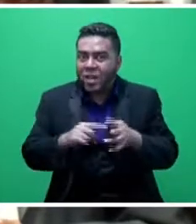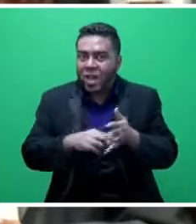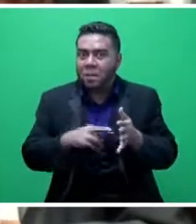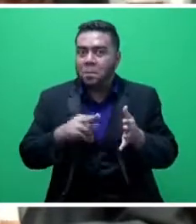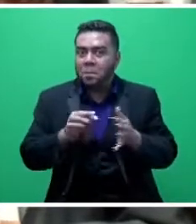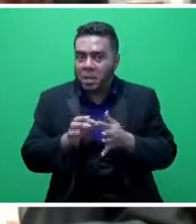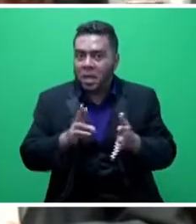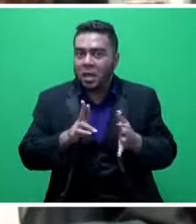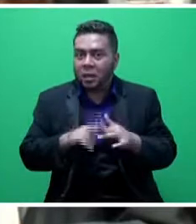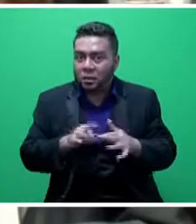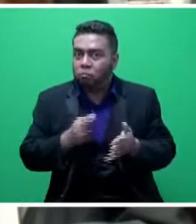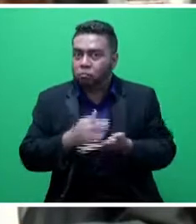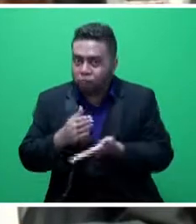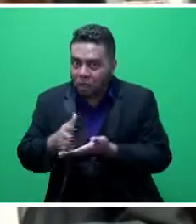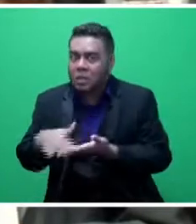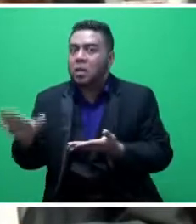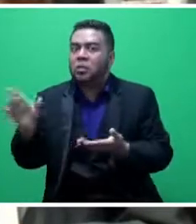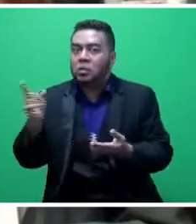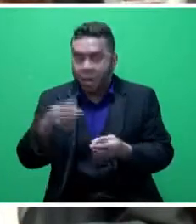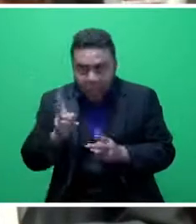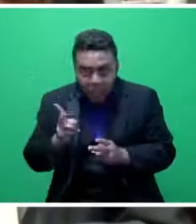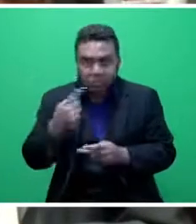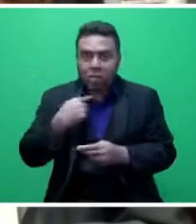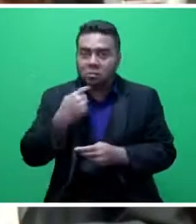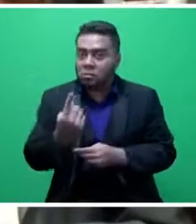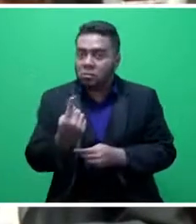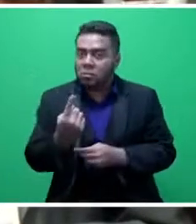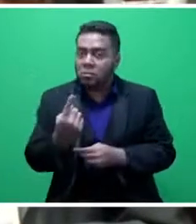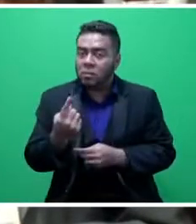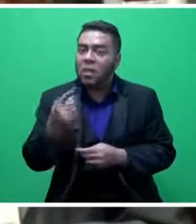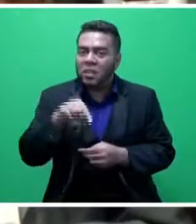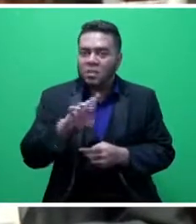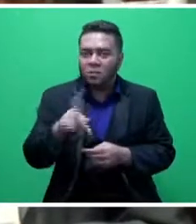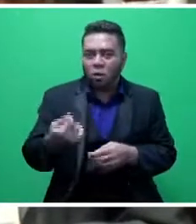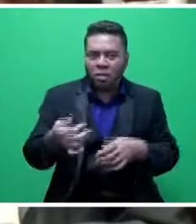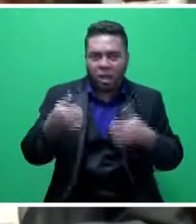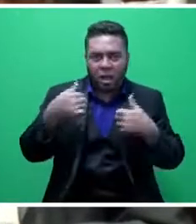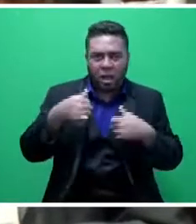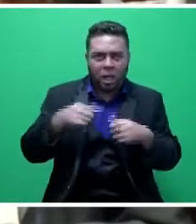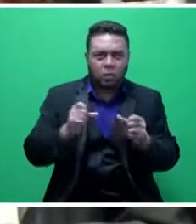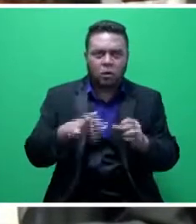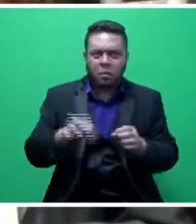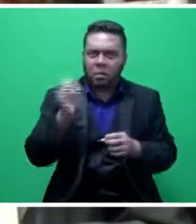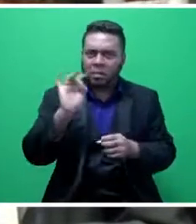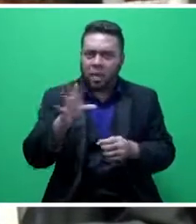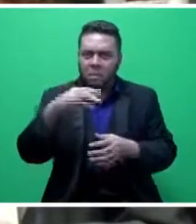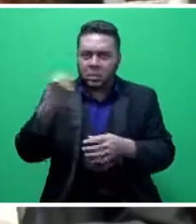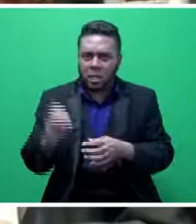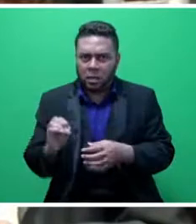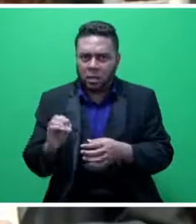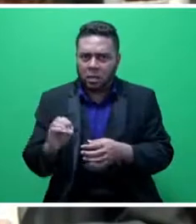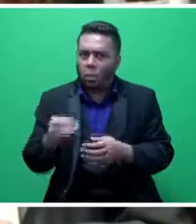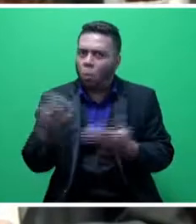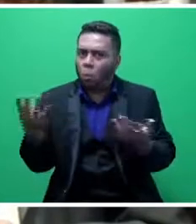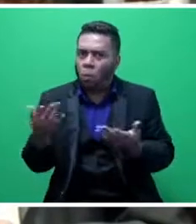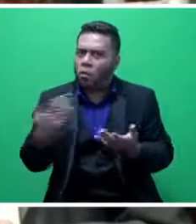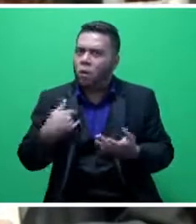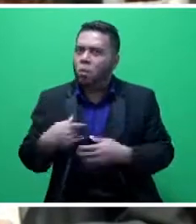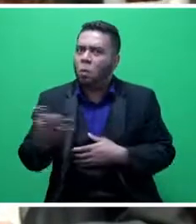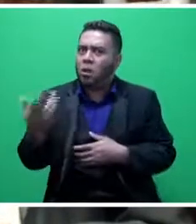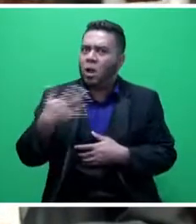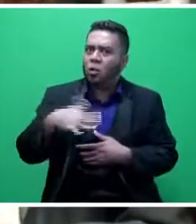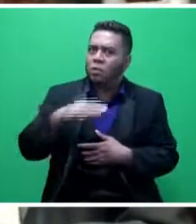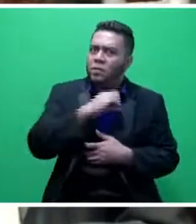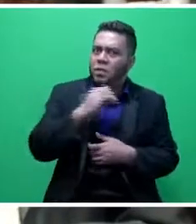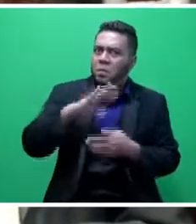deductions. Again, Mr. Speaker, sir, this is for the allowance of up to 10%, where you get 150% tax